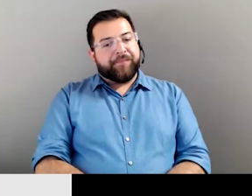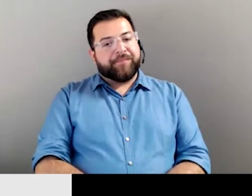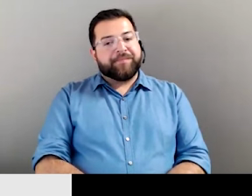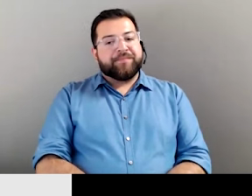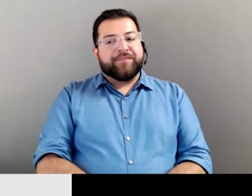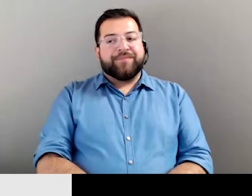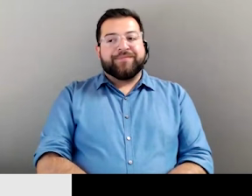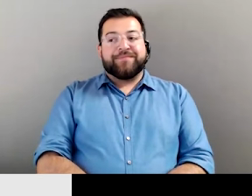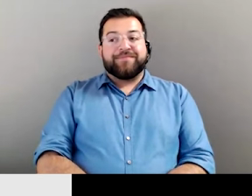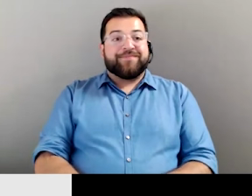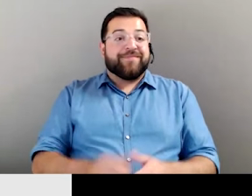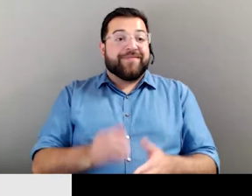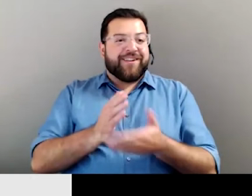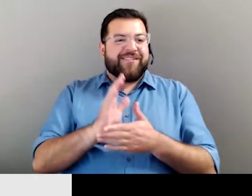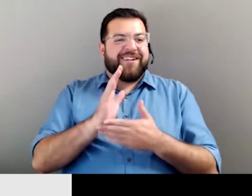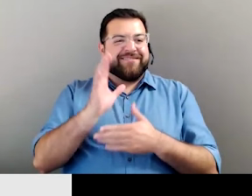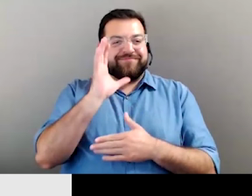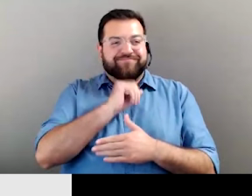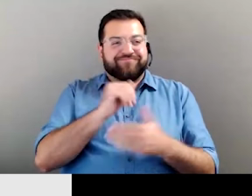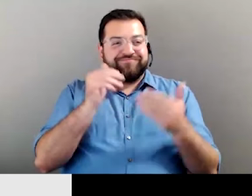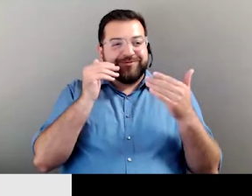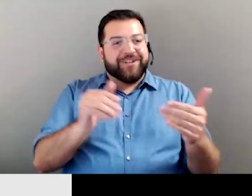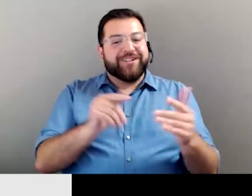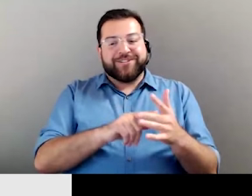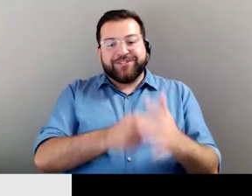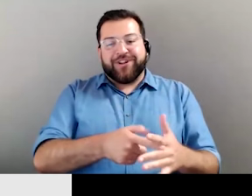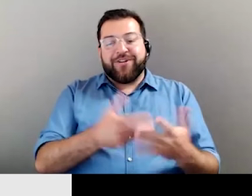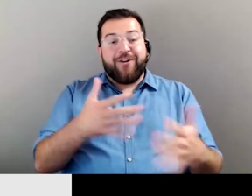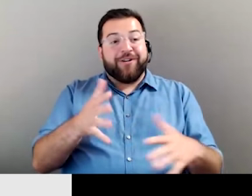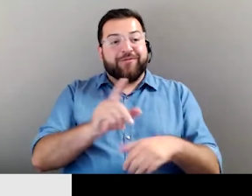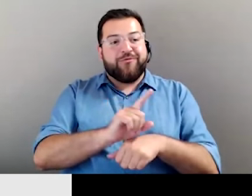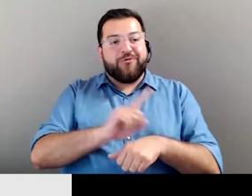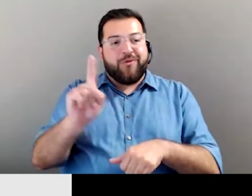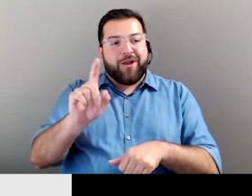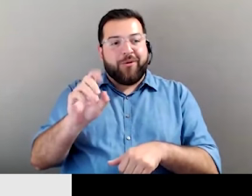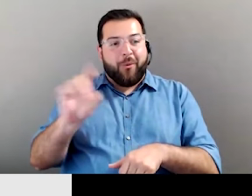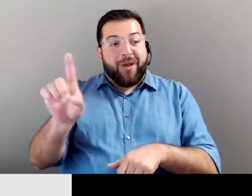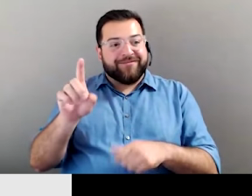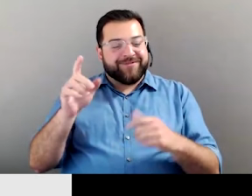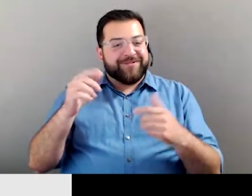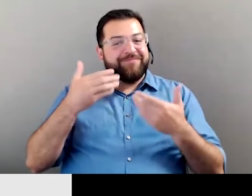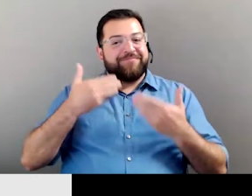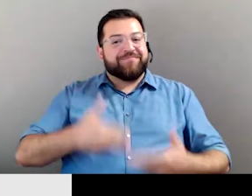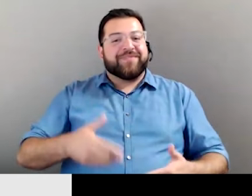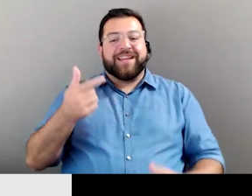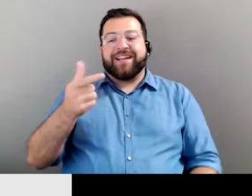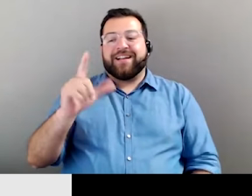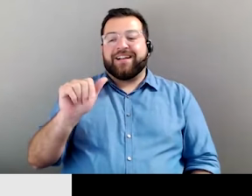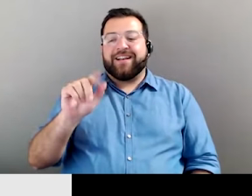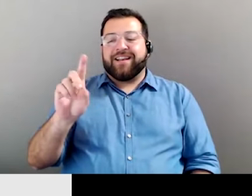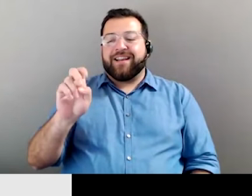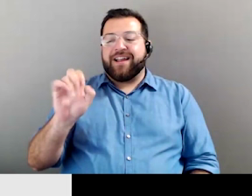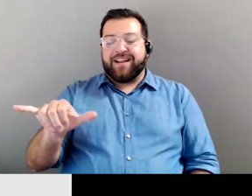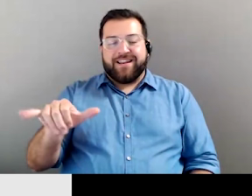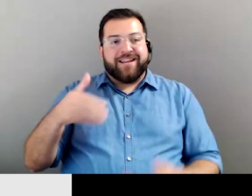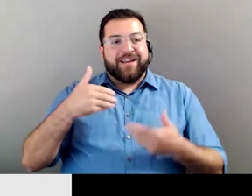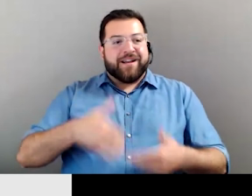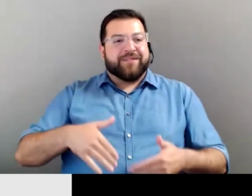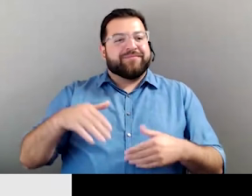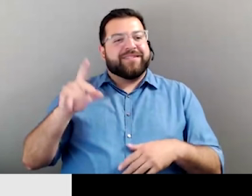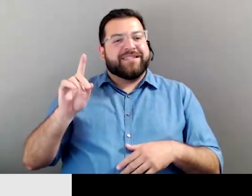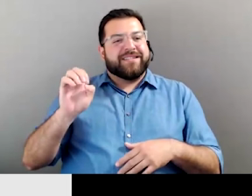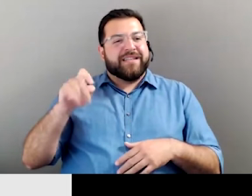Alrighty, okay, I guess we could start since it's 1:01. So my name is Gladys Snowfit. I am the Deputy Title IX Coordinator